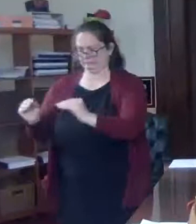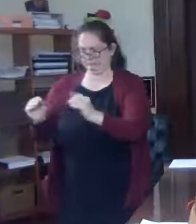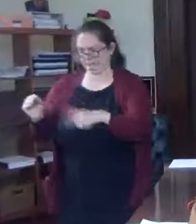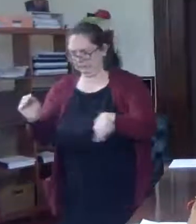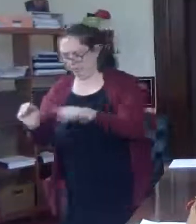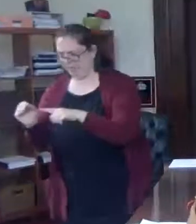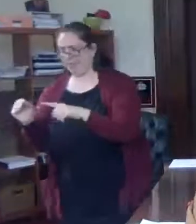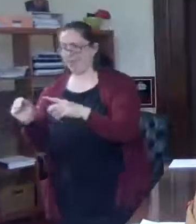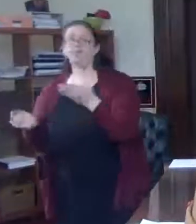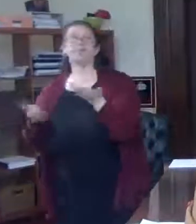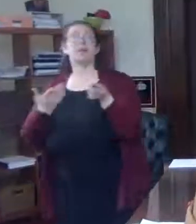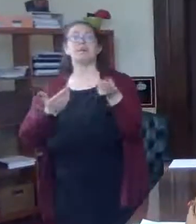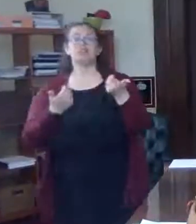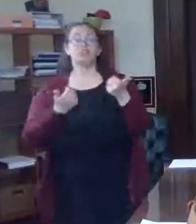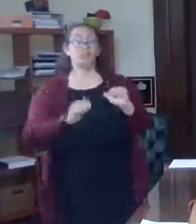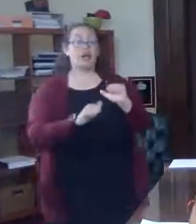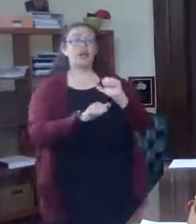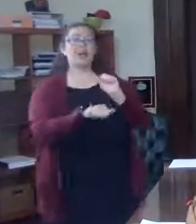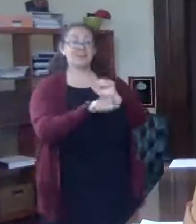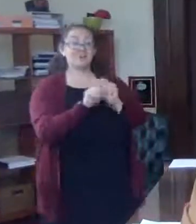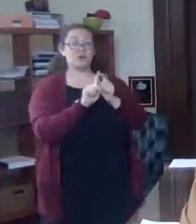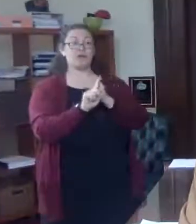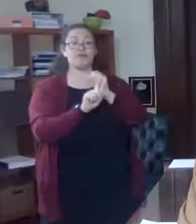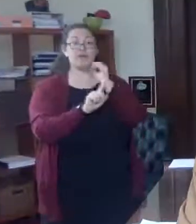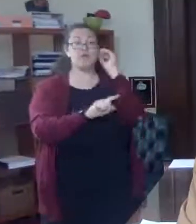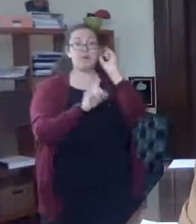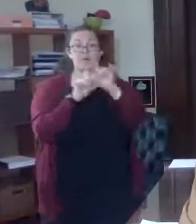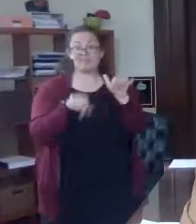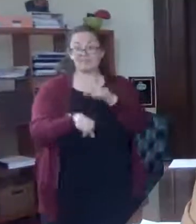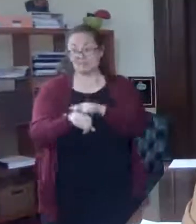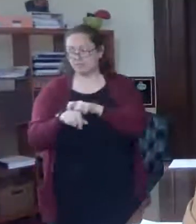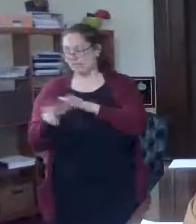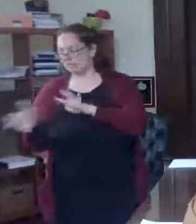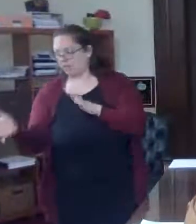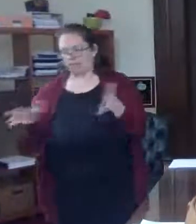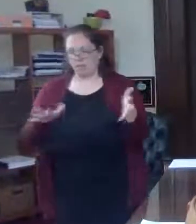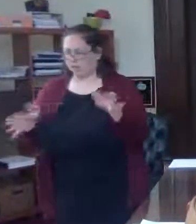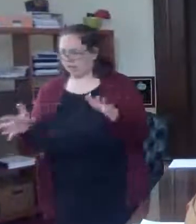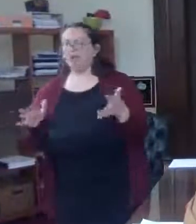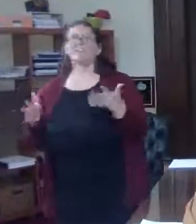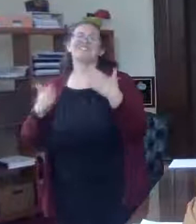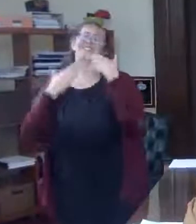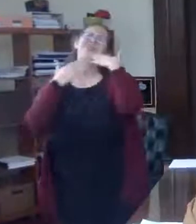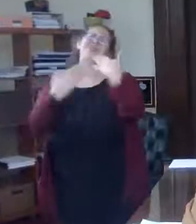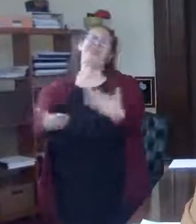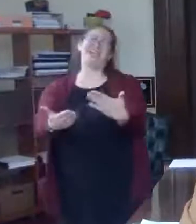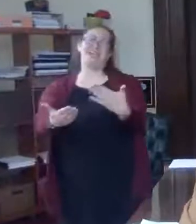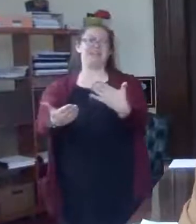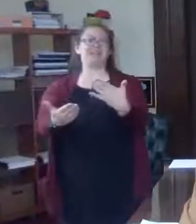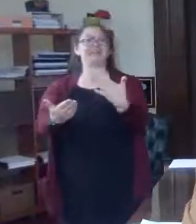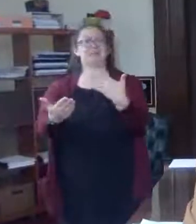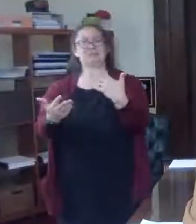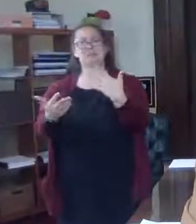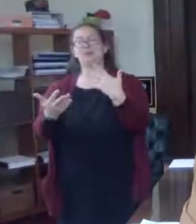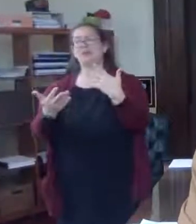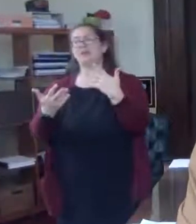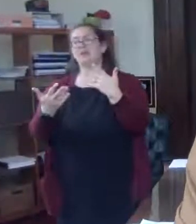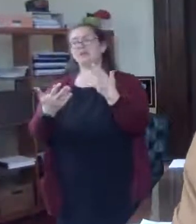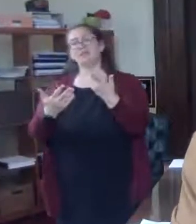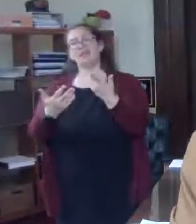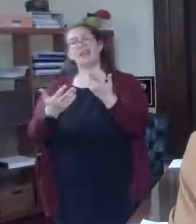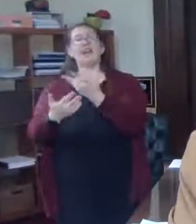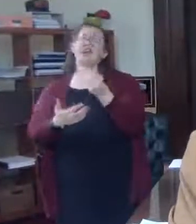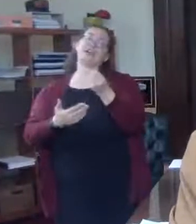them. You might be trying to work from home at the same time. And so thank you, though, for that effort. And then thank